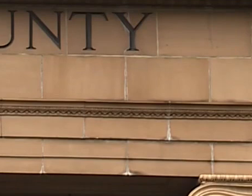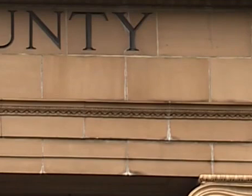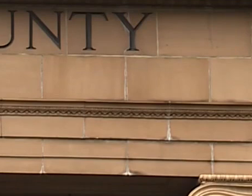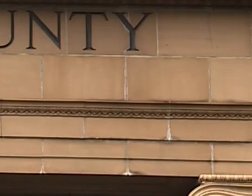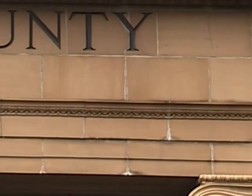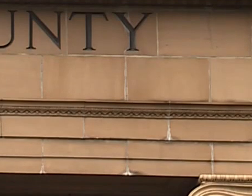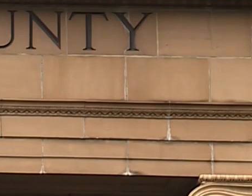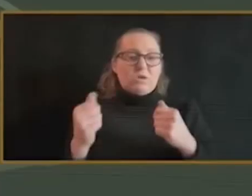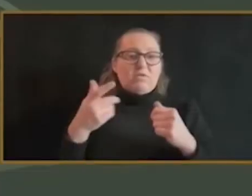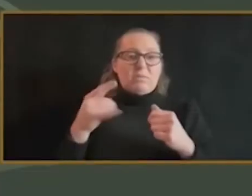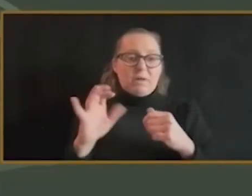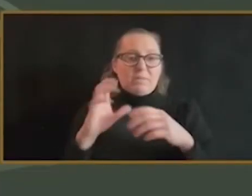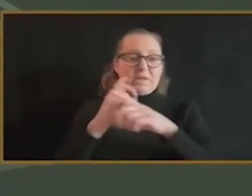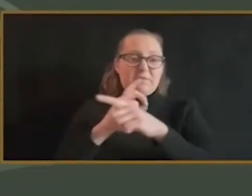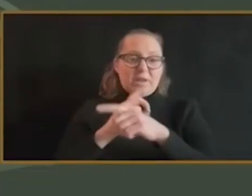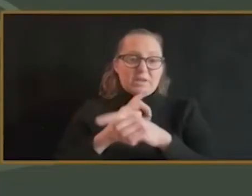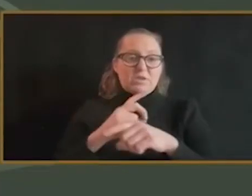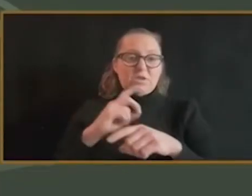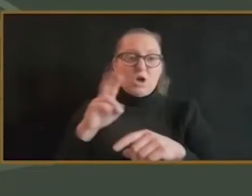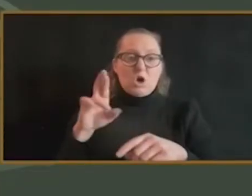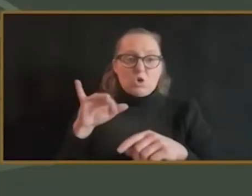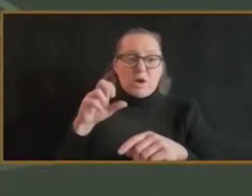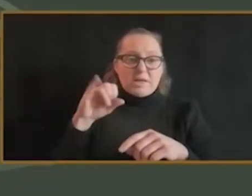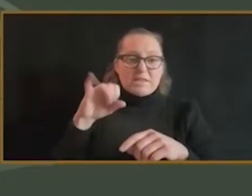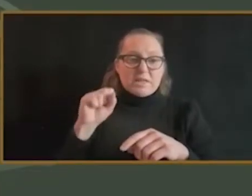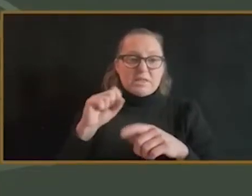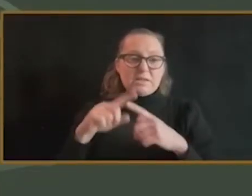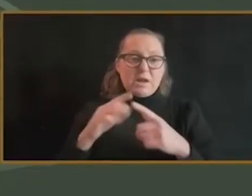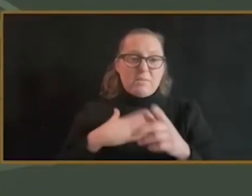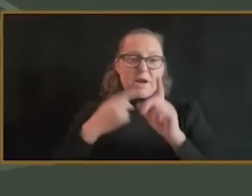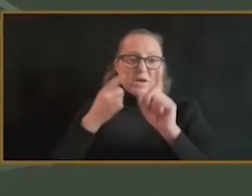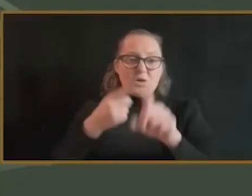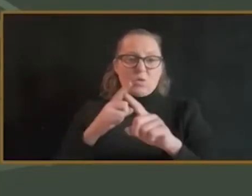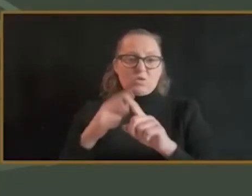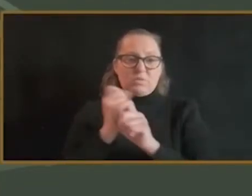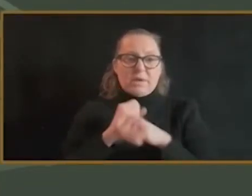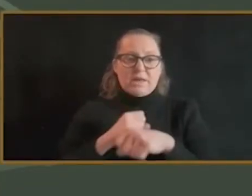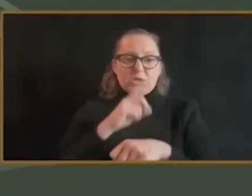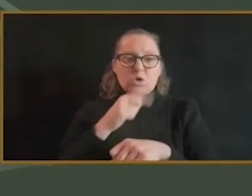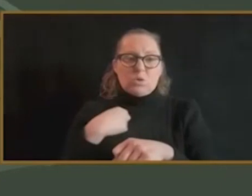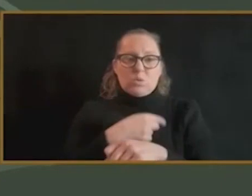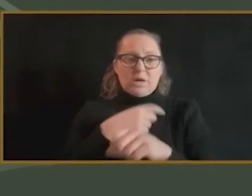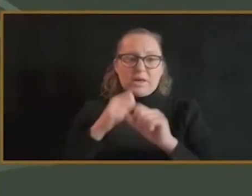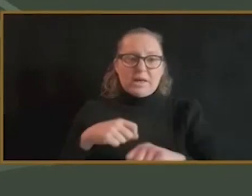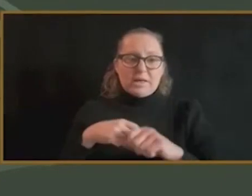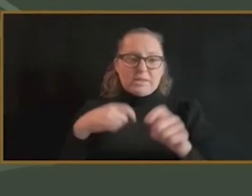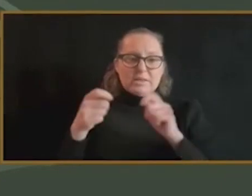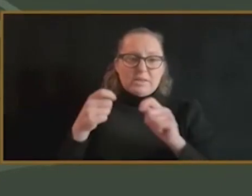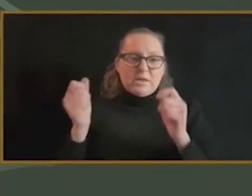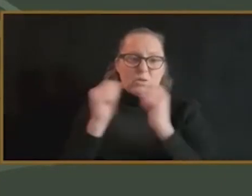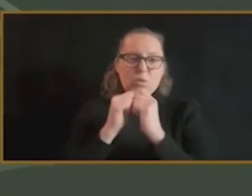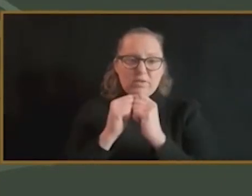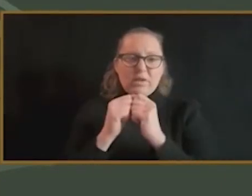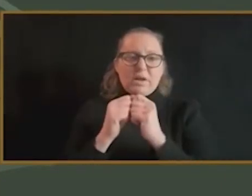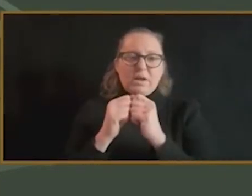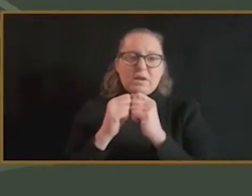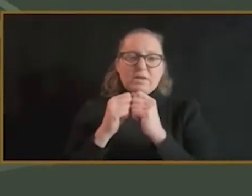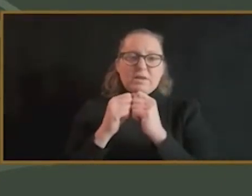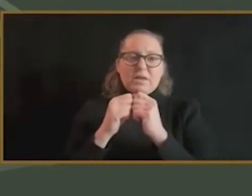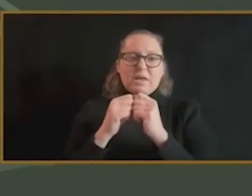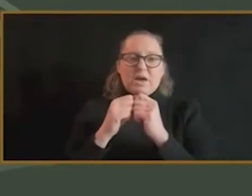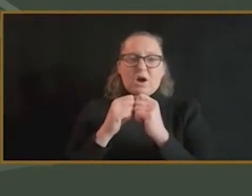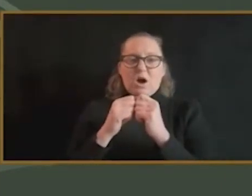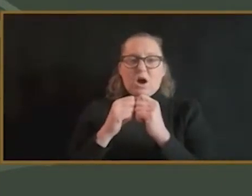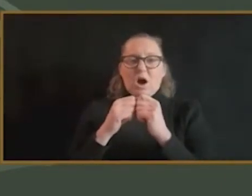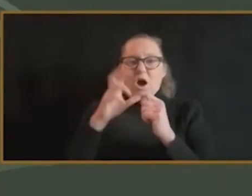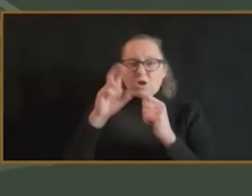defense crisis. My goal is to make sure we can deal with the unserved individuals now, but